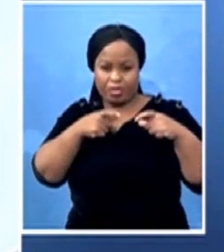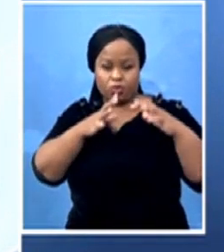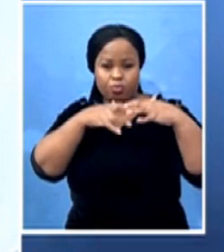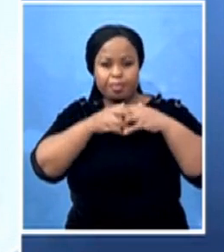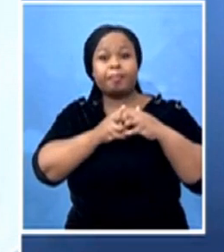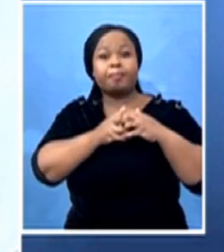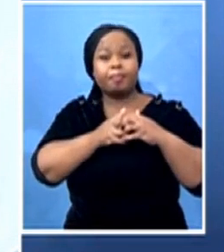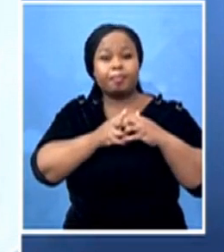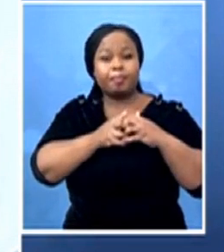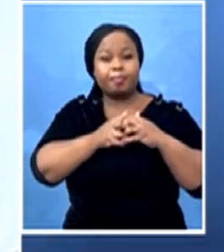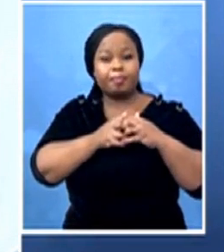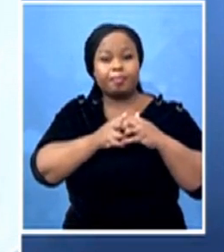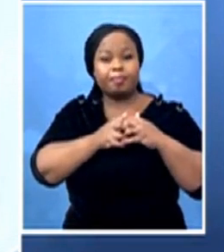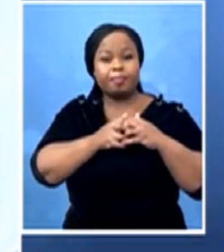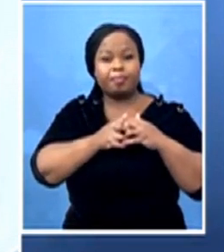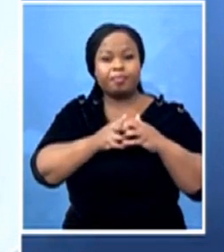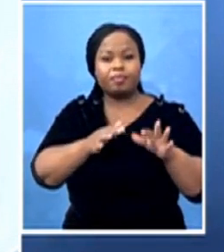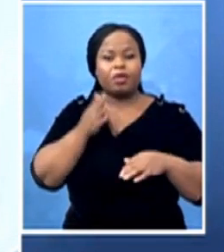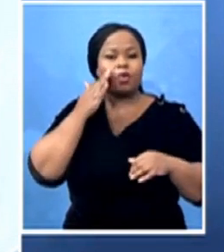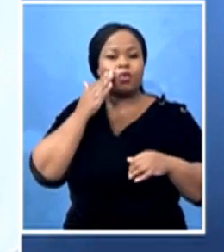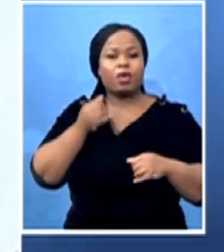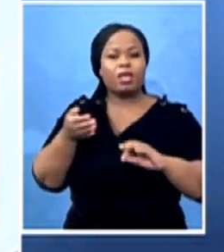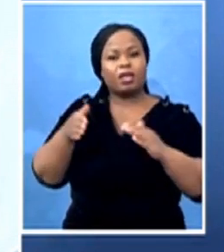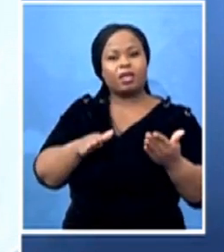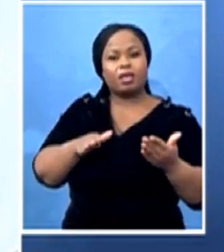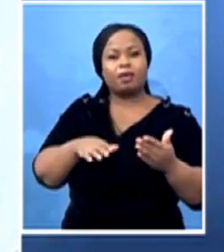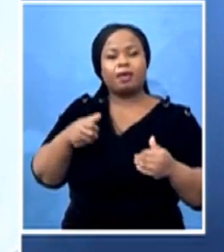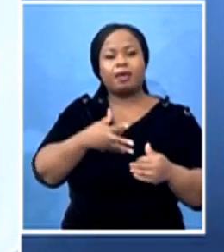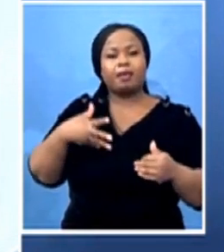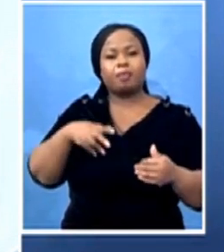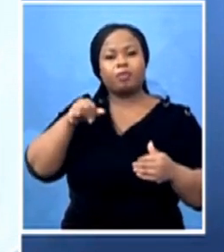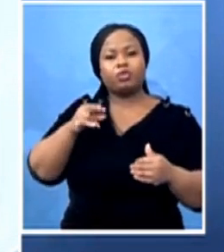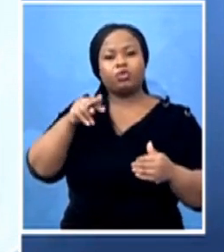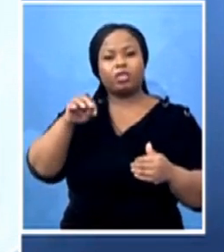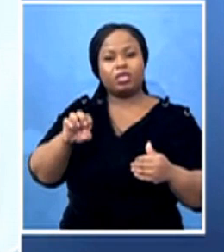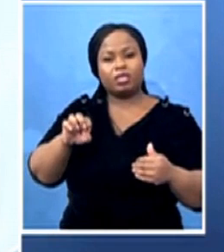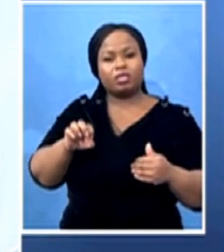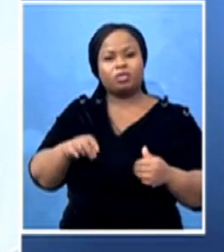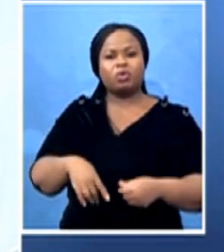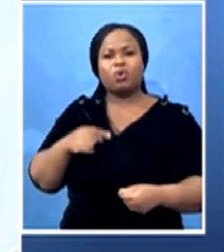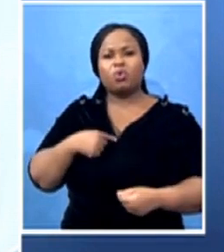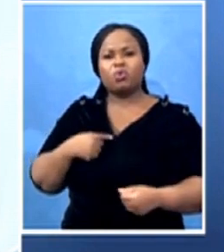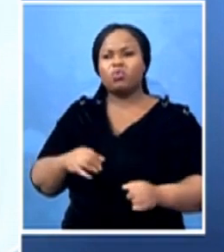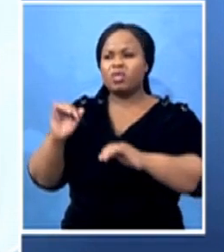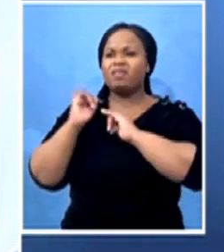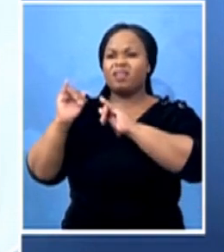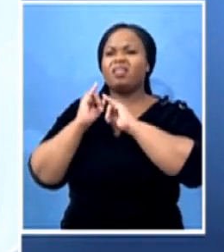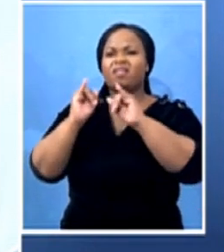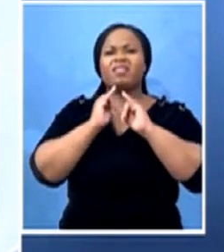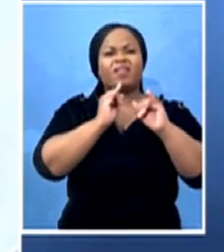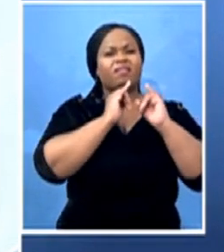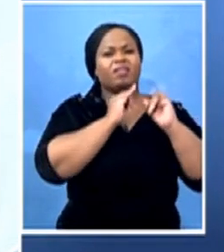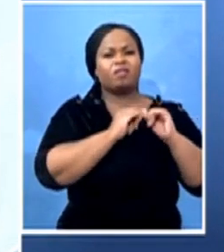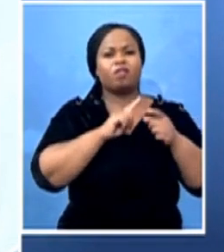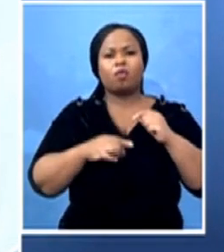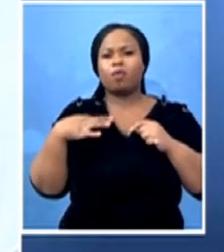after the passing of Mejun. When you were receiving too many invitations from volunteers to fill up the vacancy